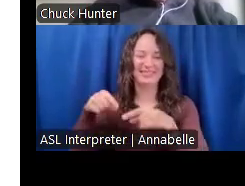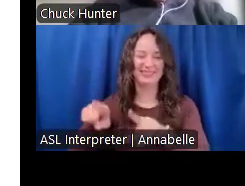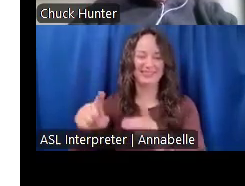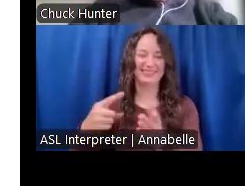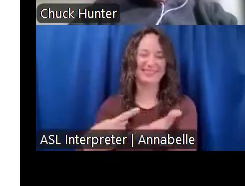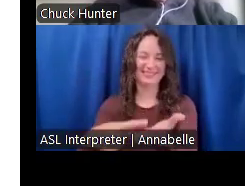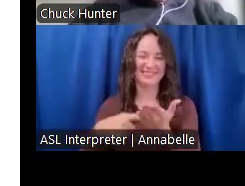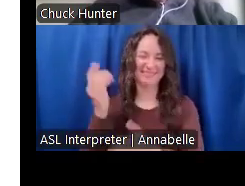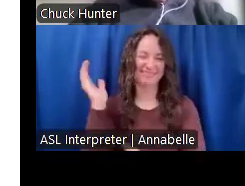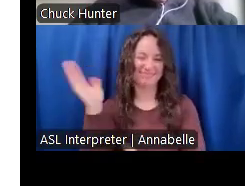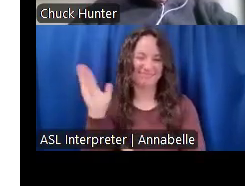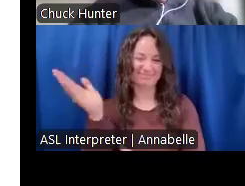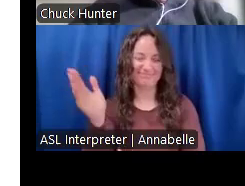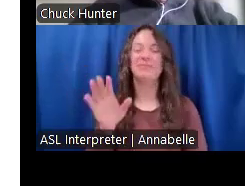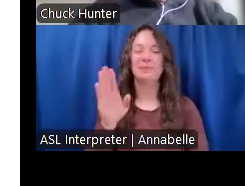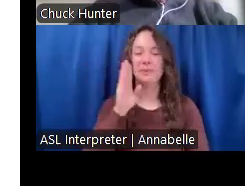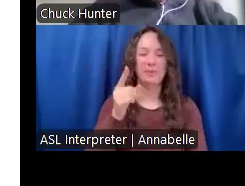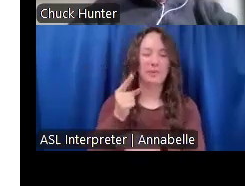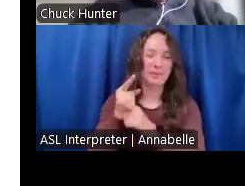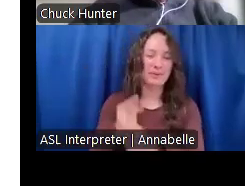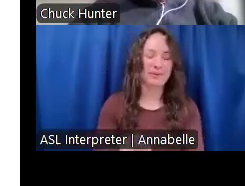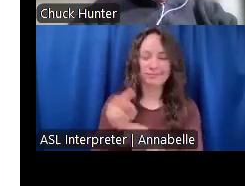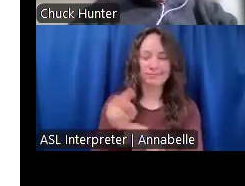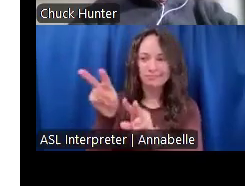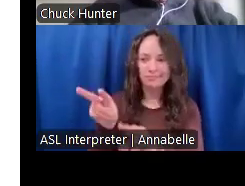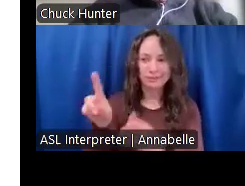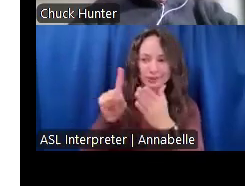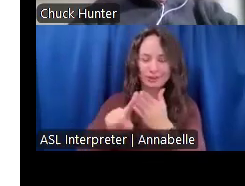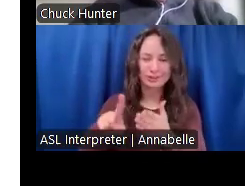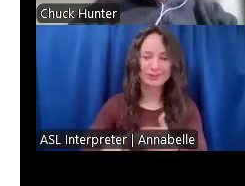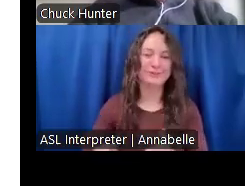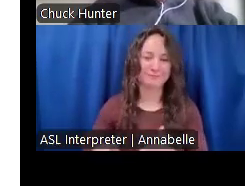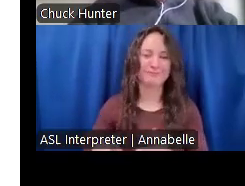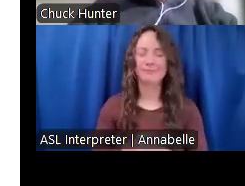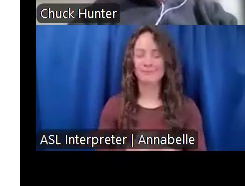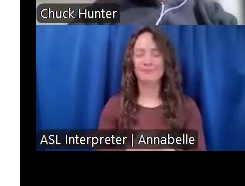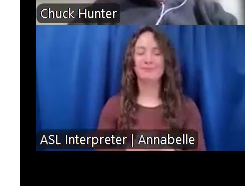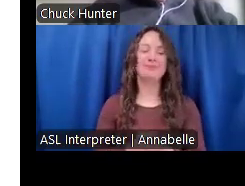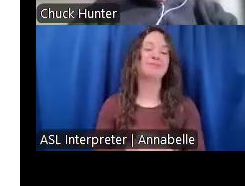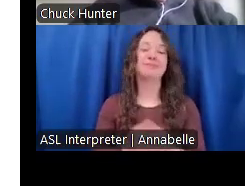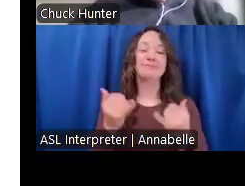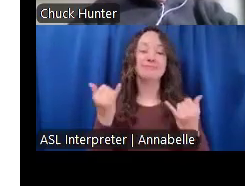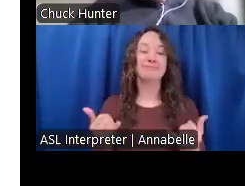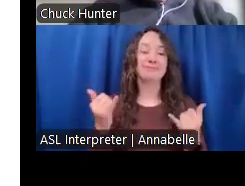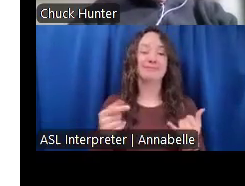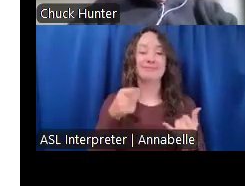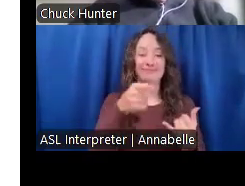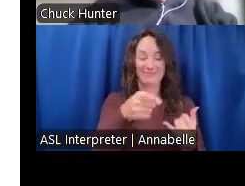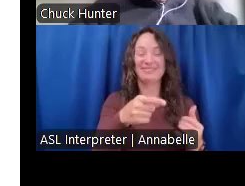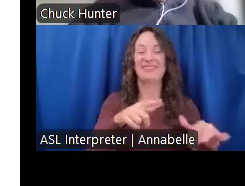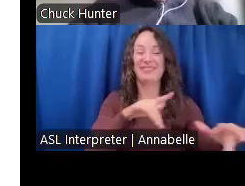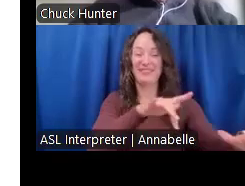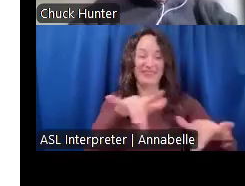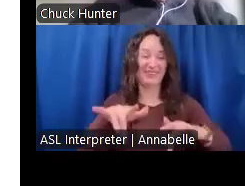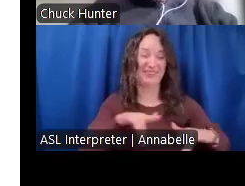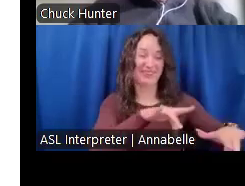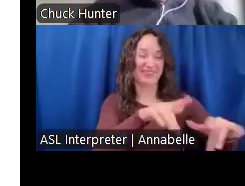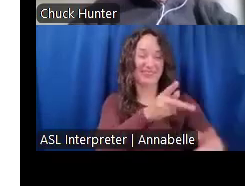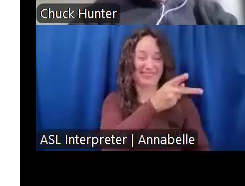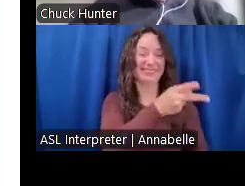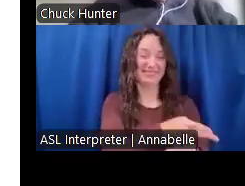and we will be checking those regularly. We are also on air, so everything is being recorded and will be